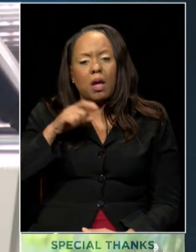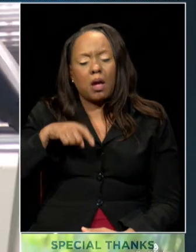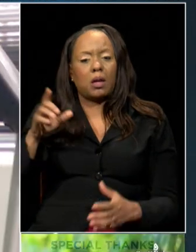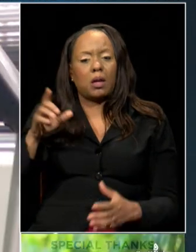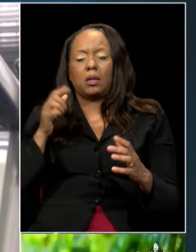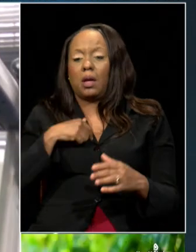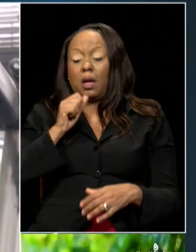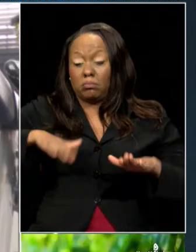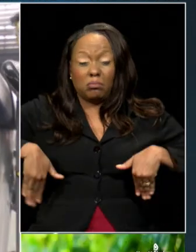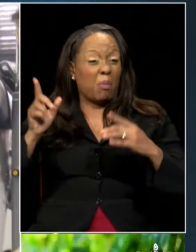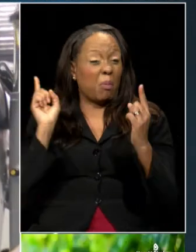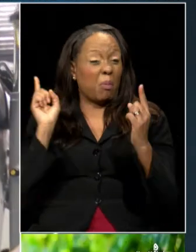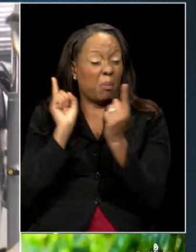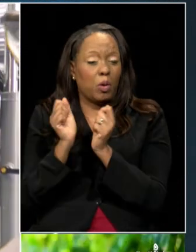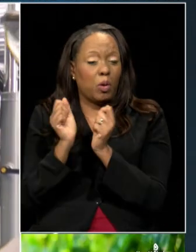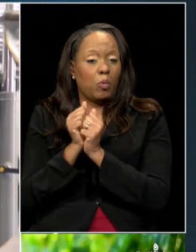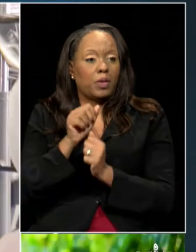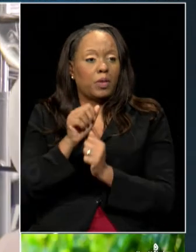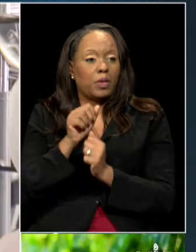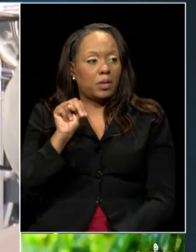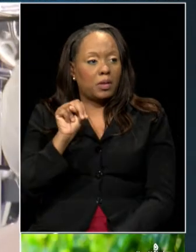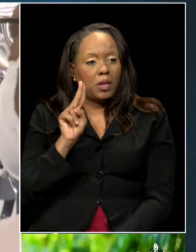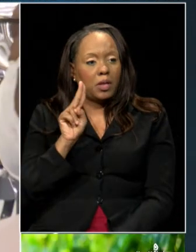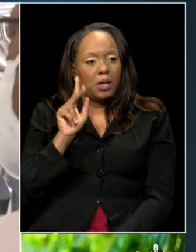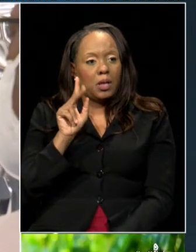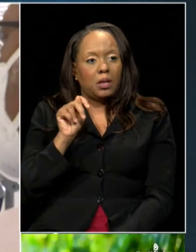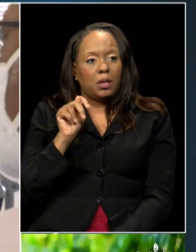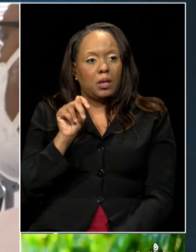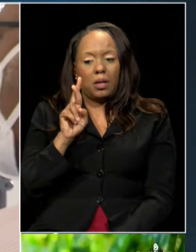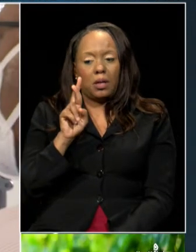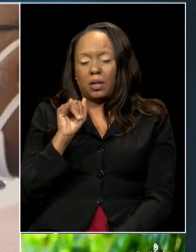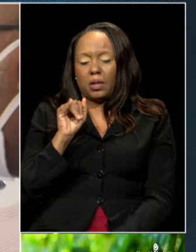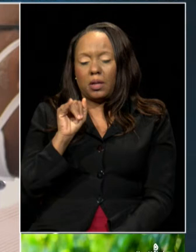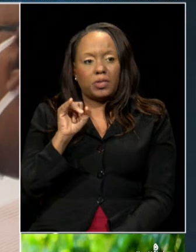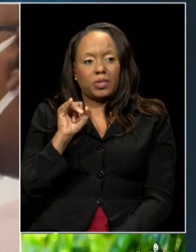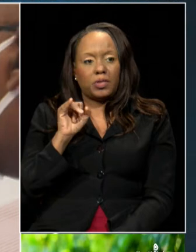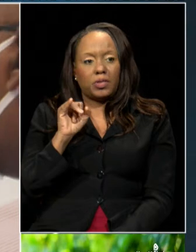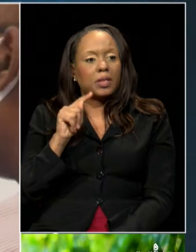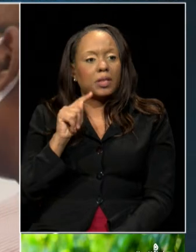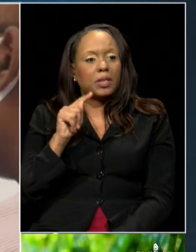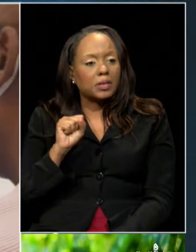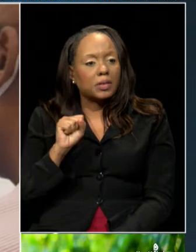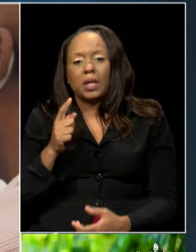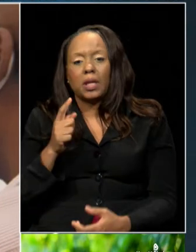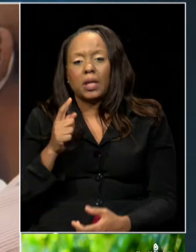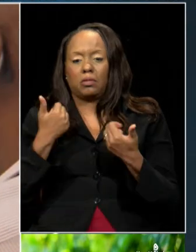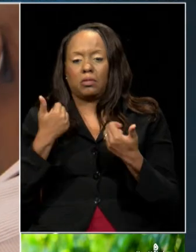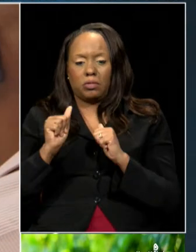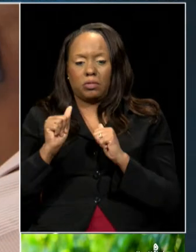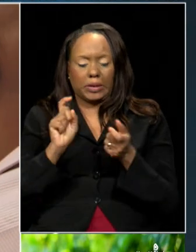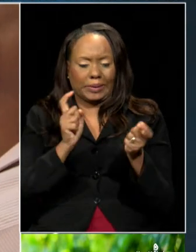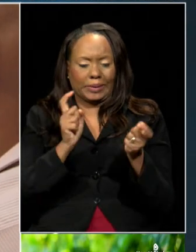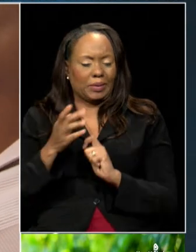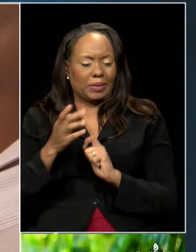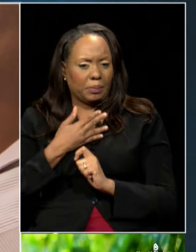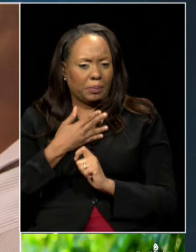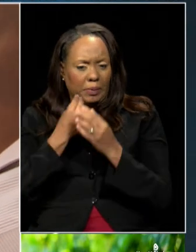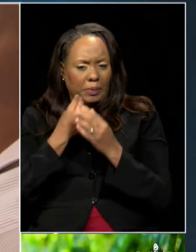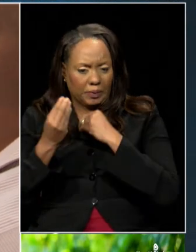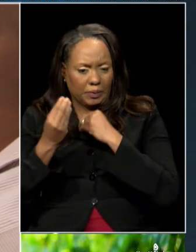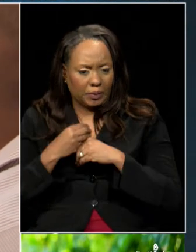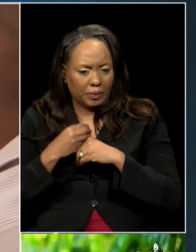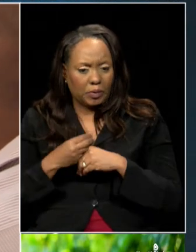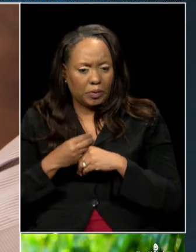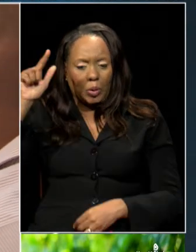nutritionists yet, but I just try to readjust my diet to what I used to be before. Low sodium,